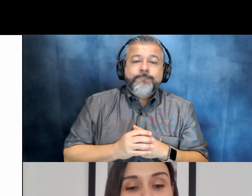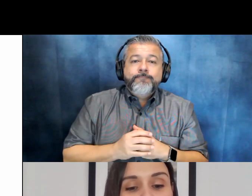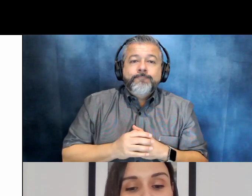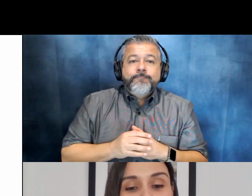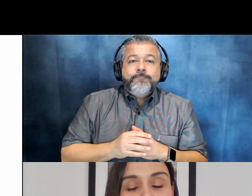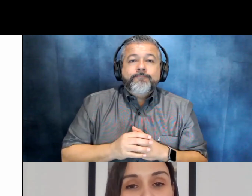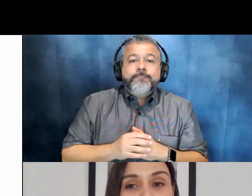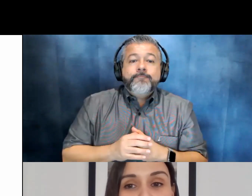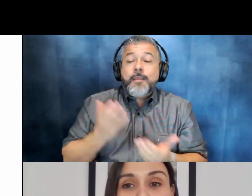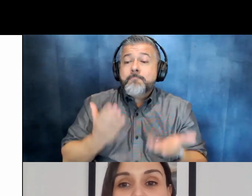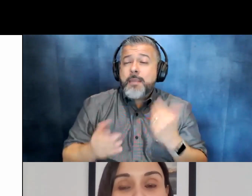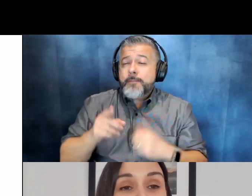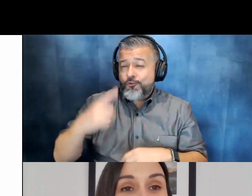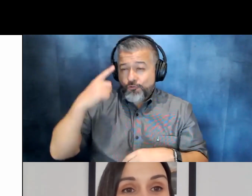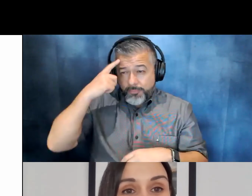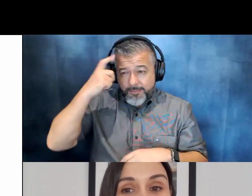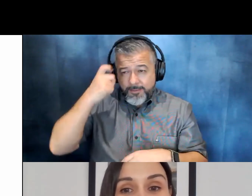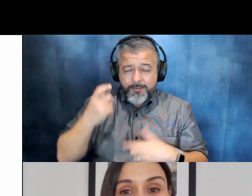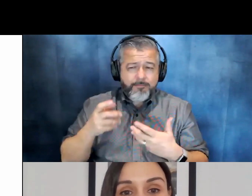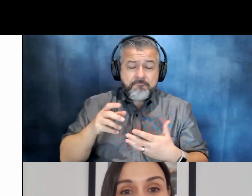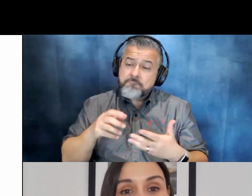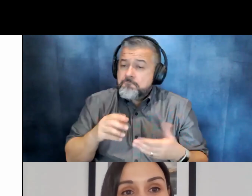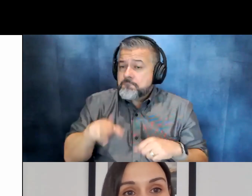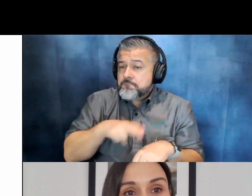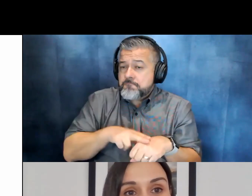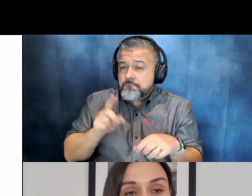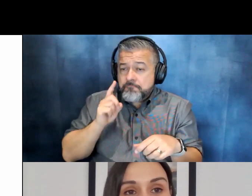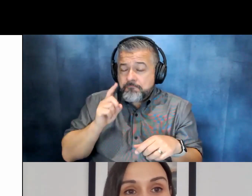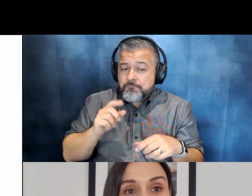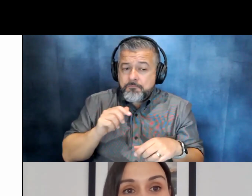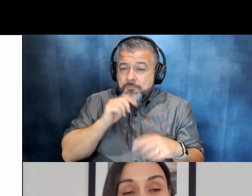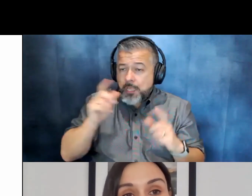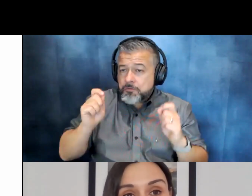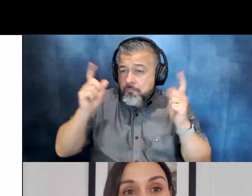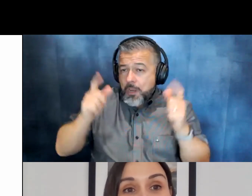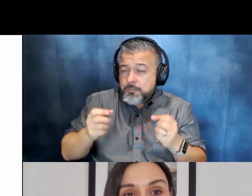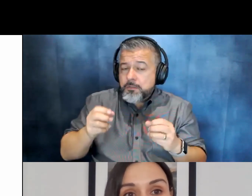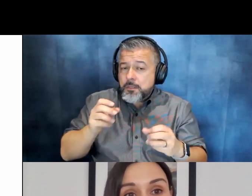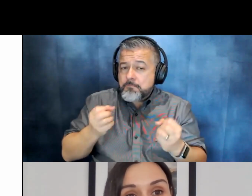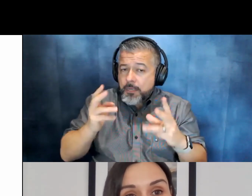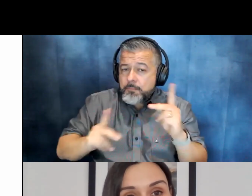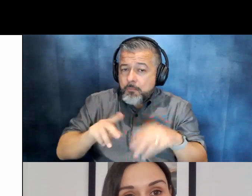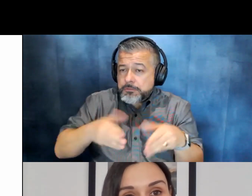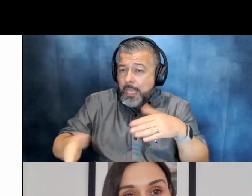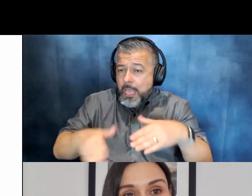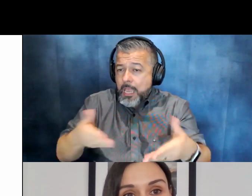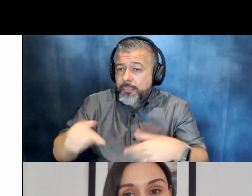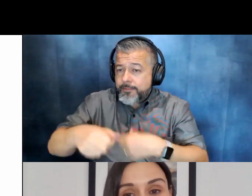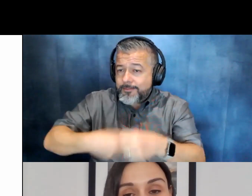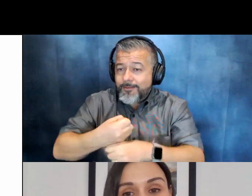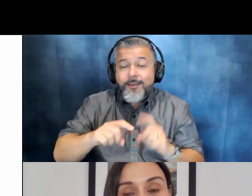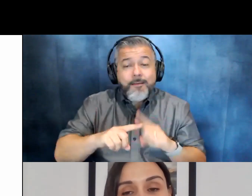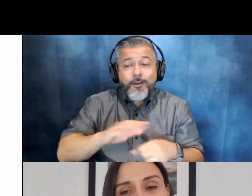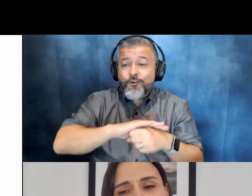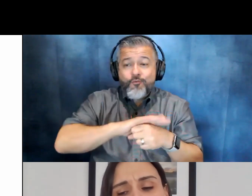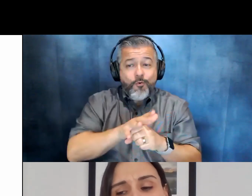You might think that, that's not very surprising that more people are dying this year, but coronavirus does not account for all of those excess